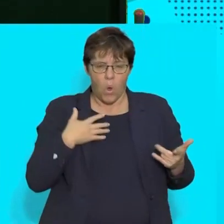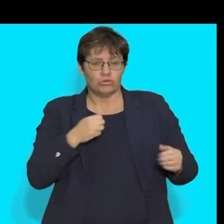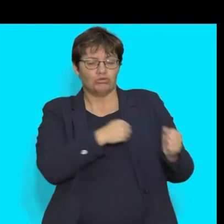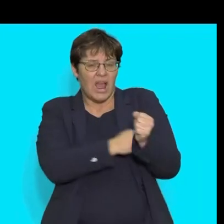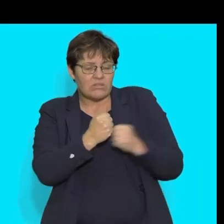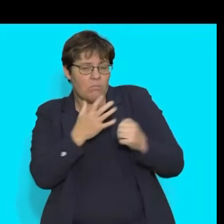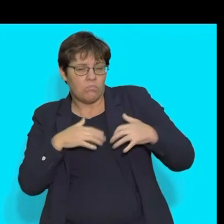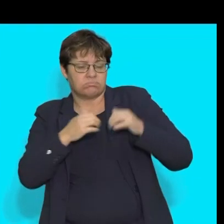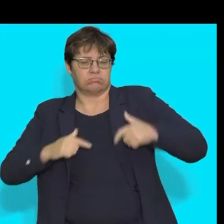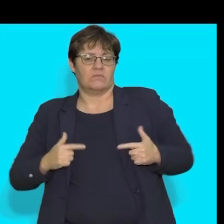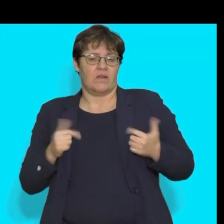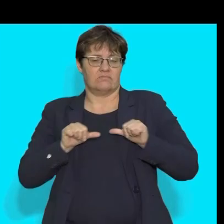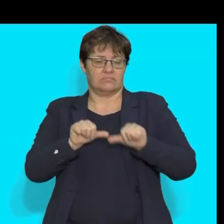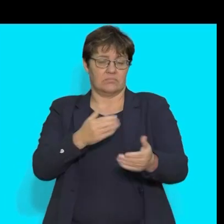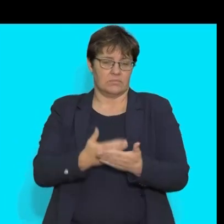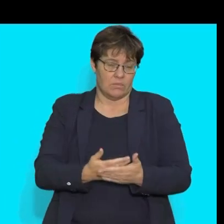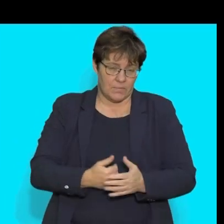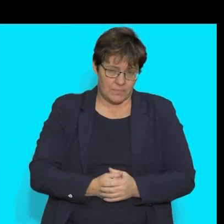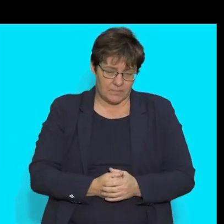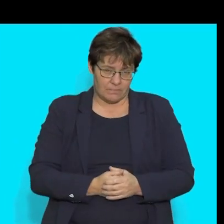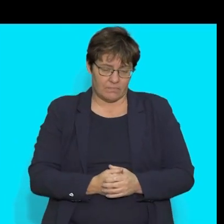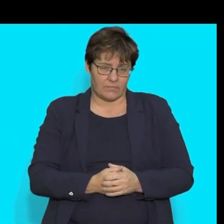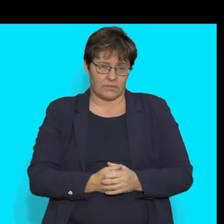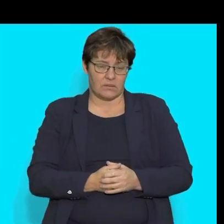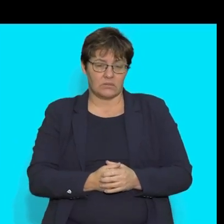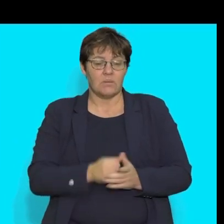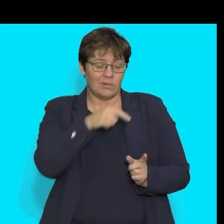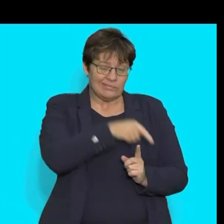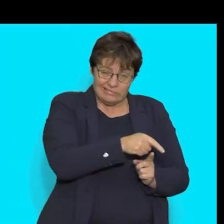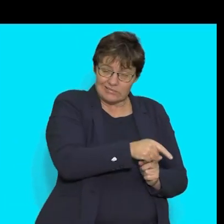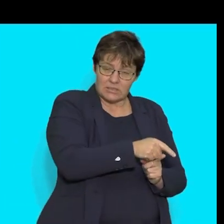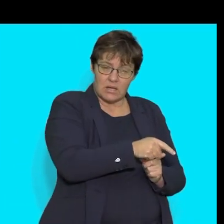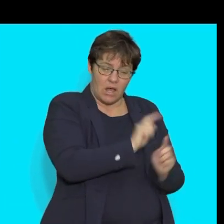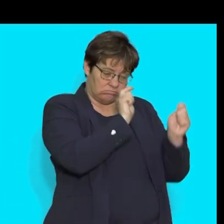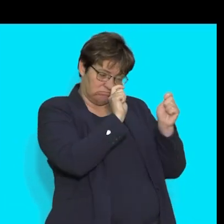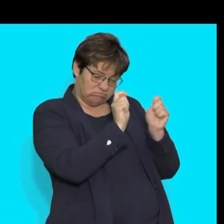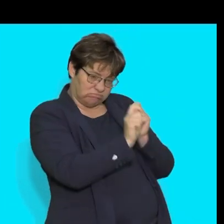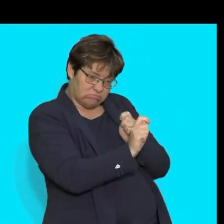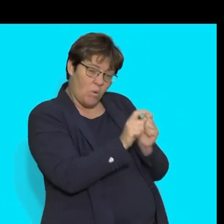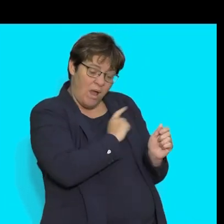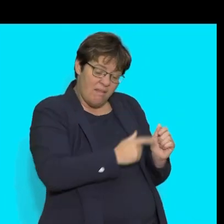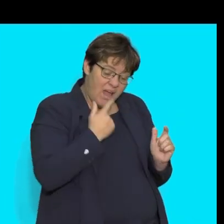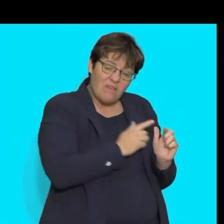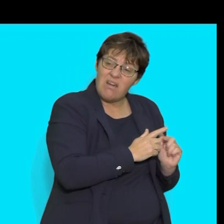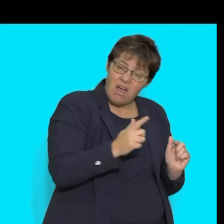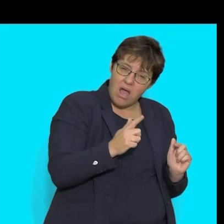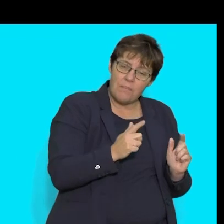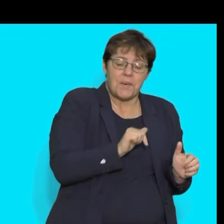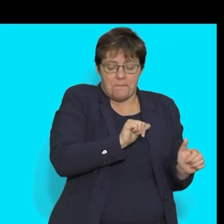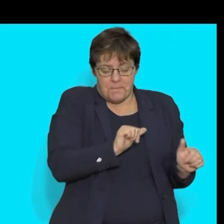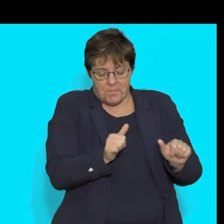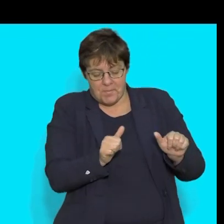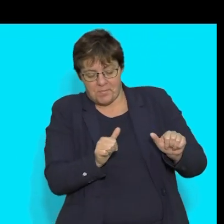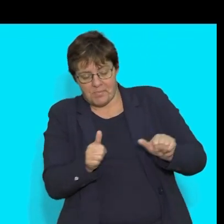So he mentioned that the modifications of an organism acquired during its lifetime could be passed